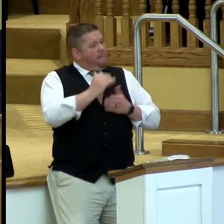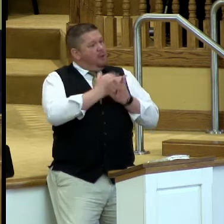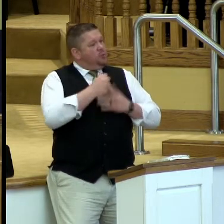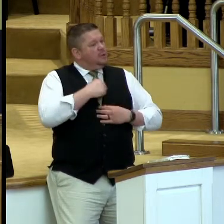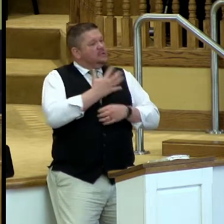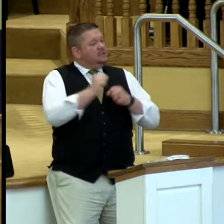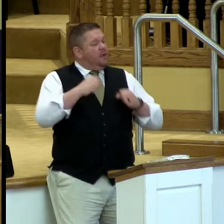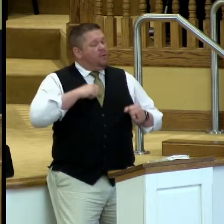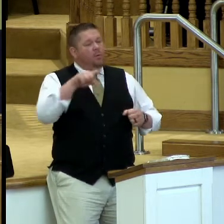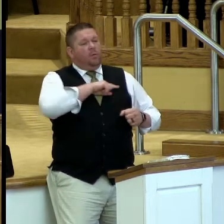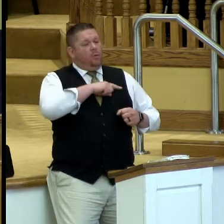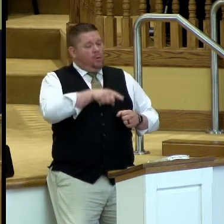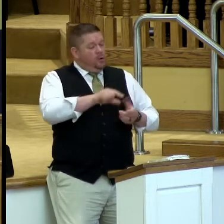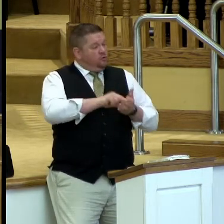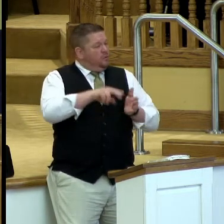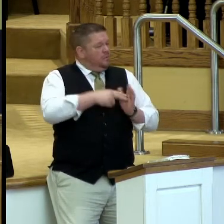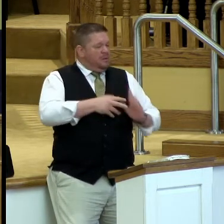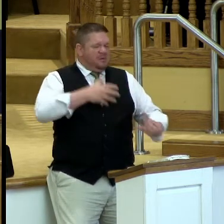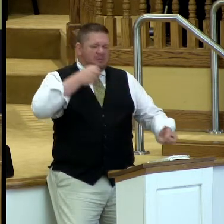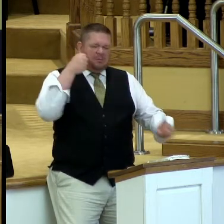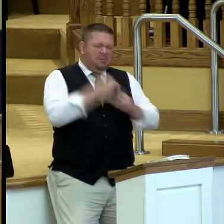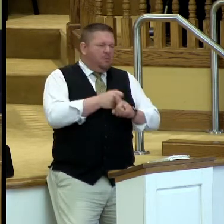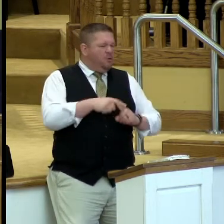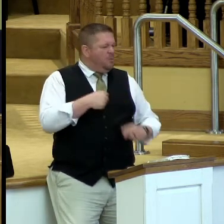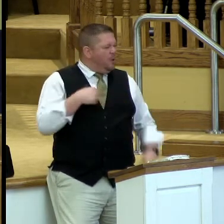This exact scripture, it means the world to me.